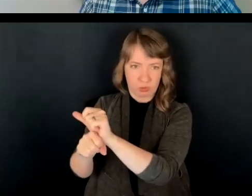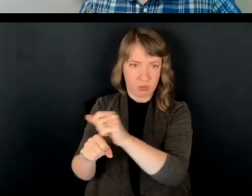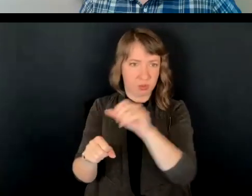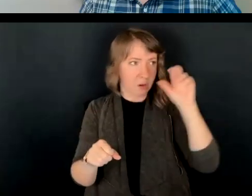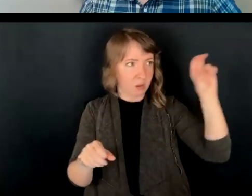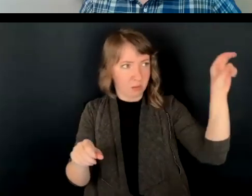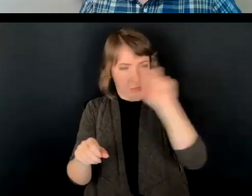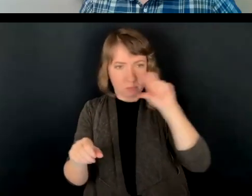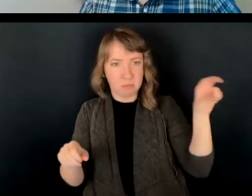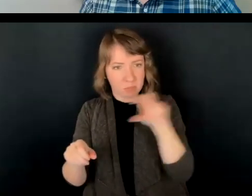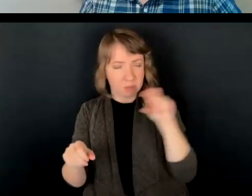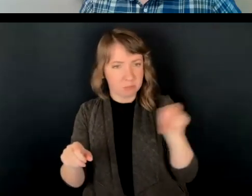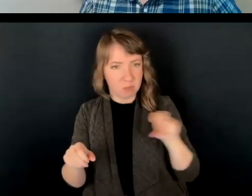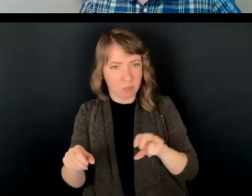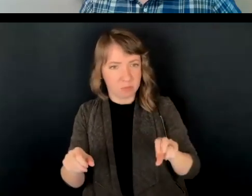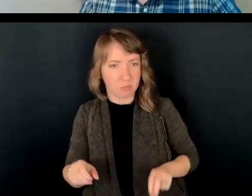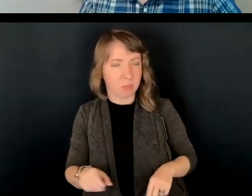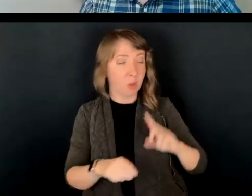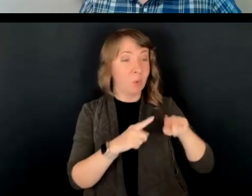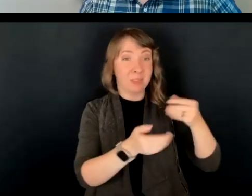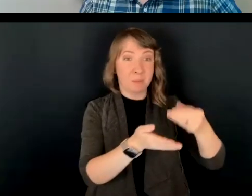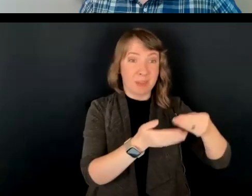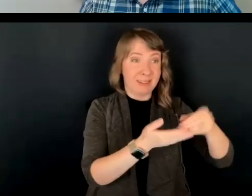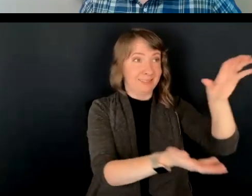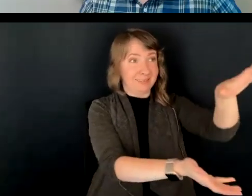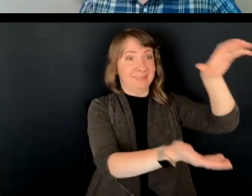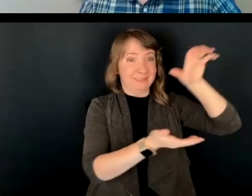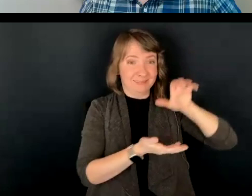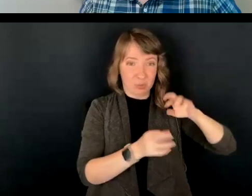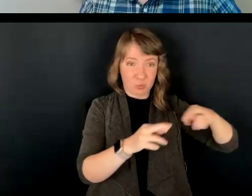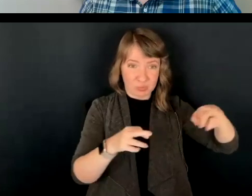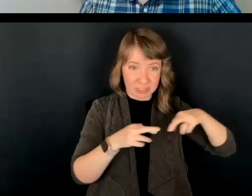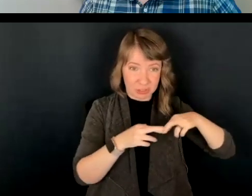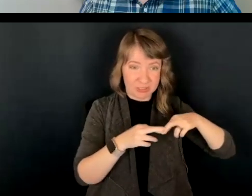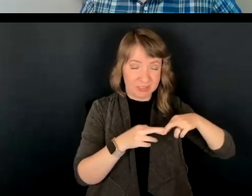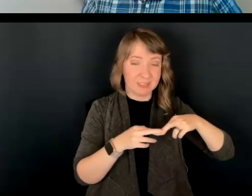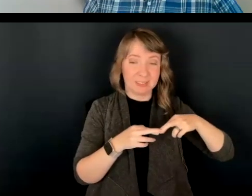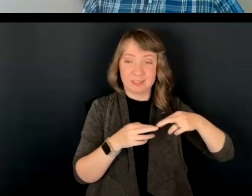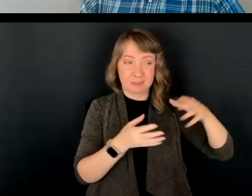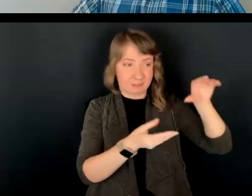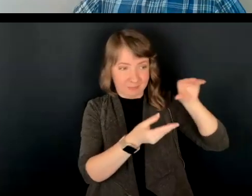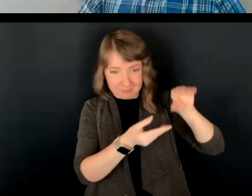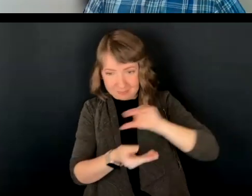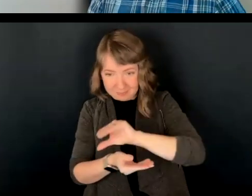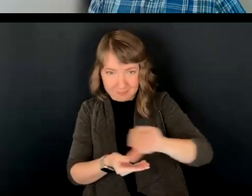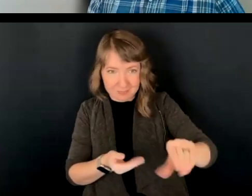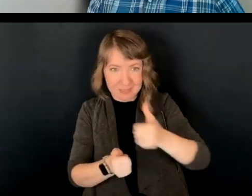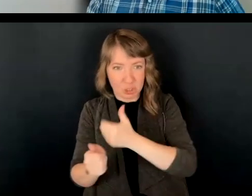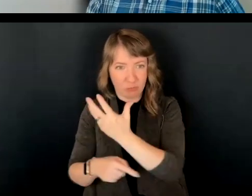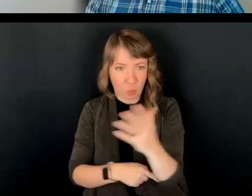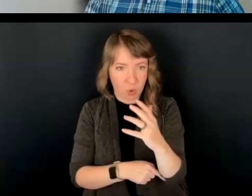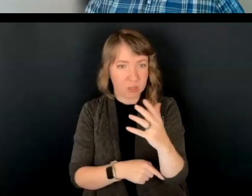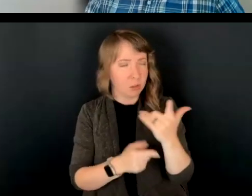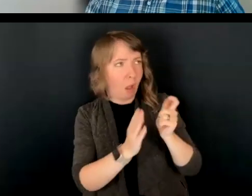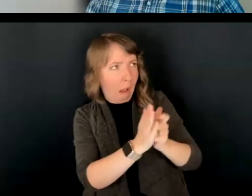comes in the door at the region and then down to the forests, like it doesn't say you have to use this for contracts or you have to use this for agreements, right? There's a lot of discretion at the